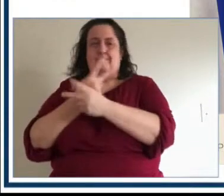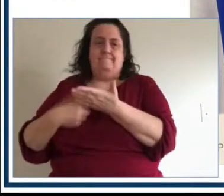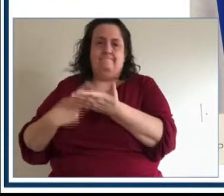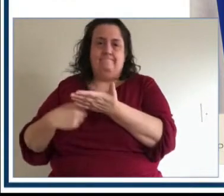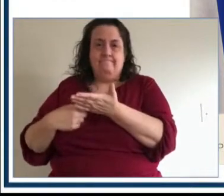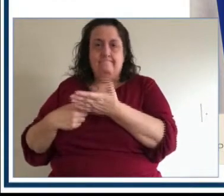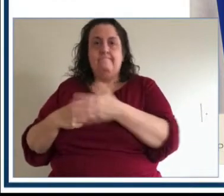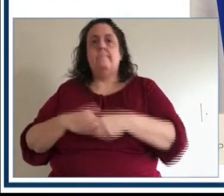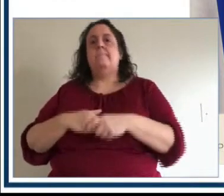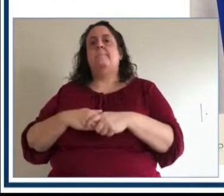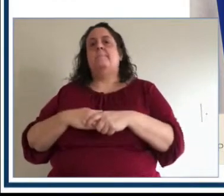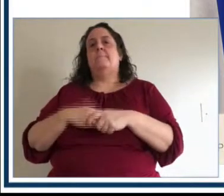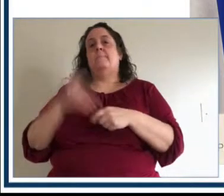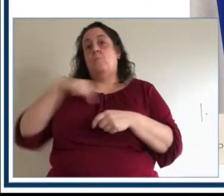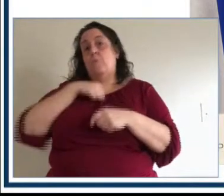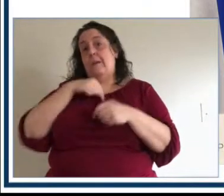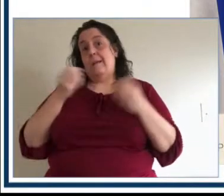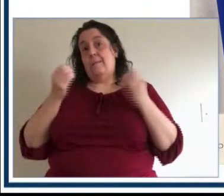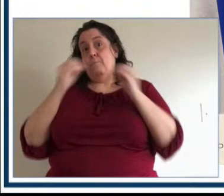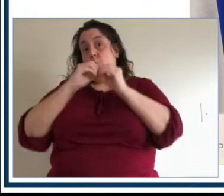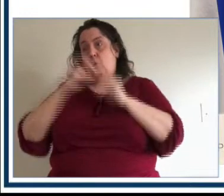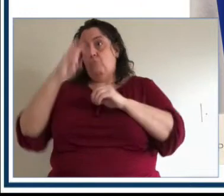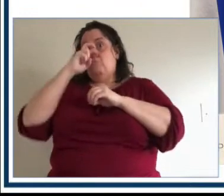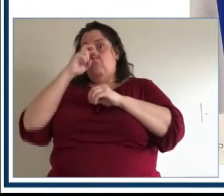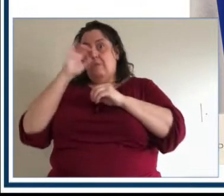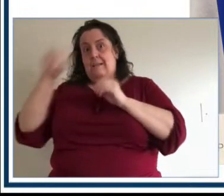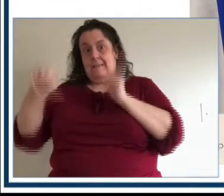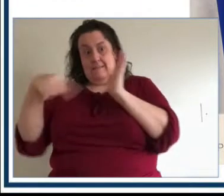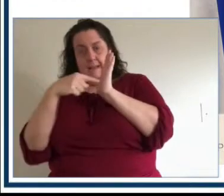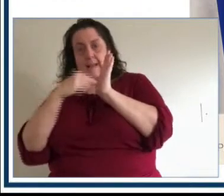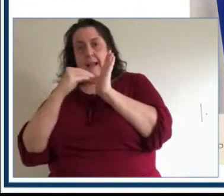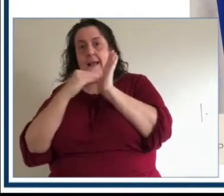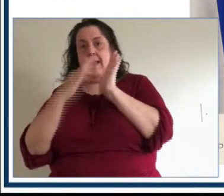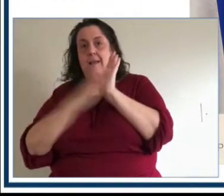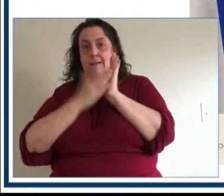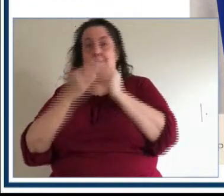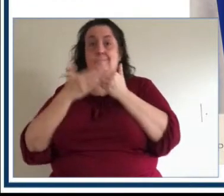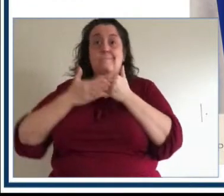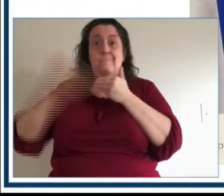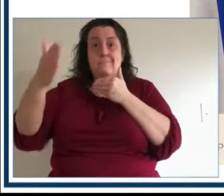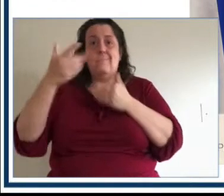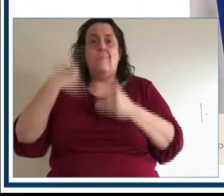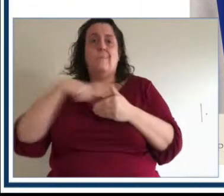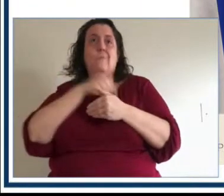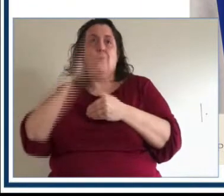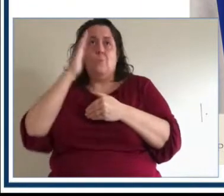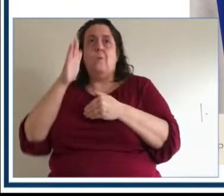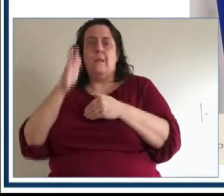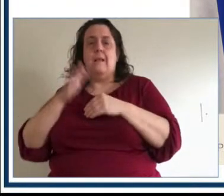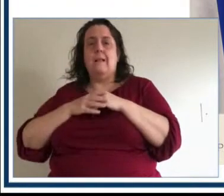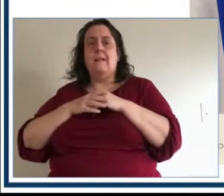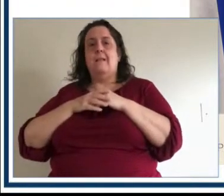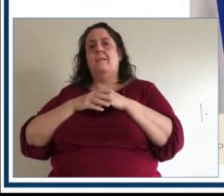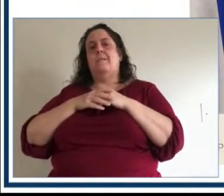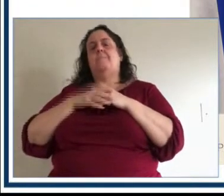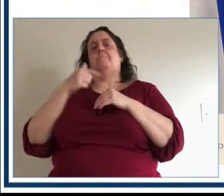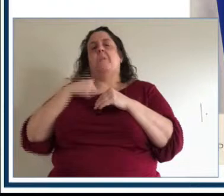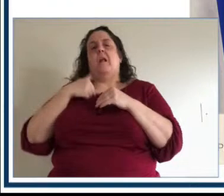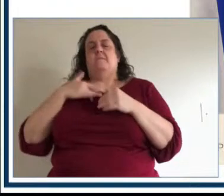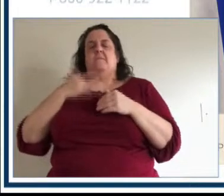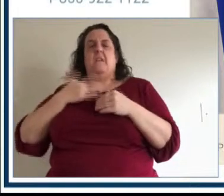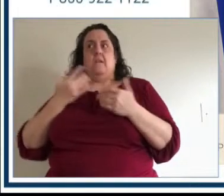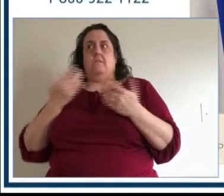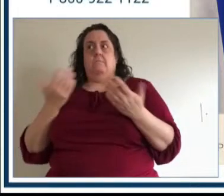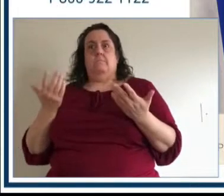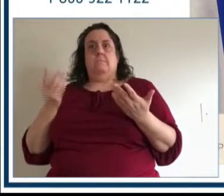we need to tighten up the order going forward, we'll do that. But I feel very, very strongly that if people